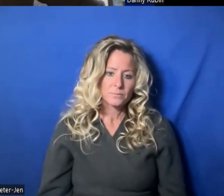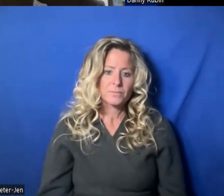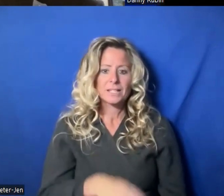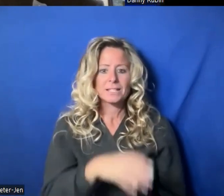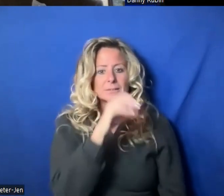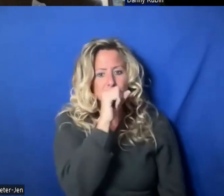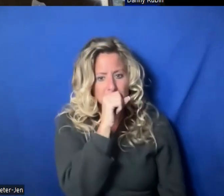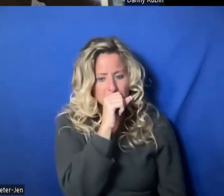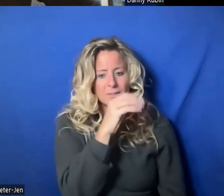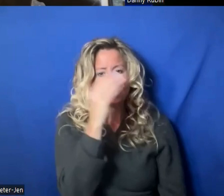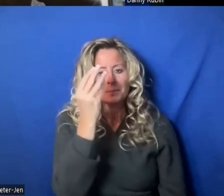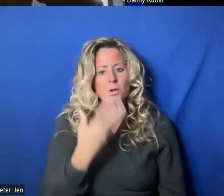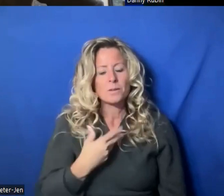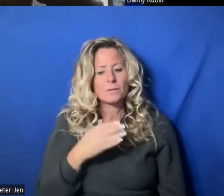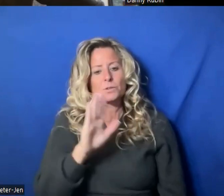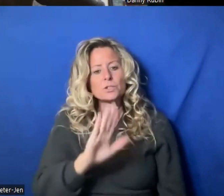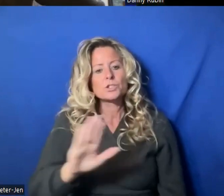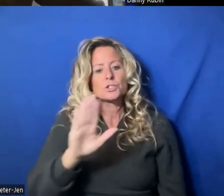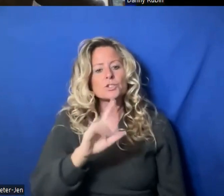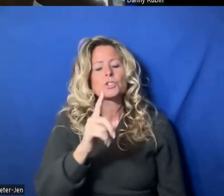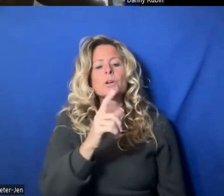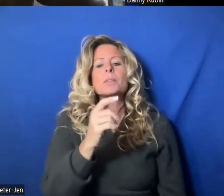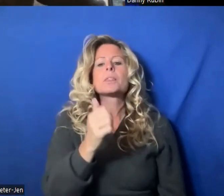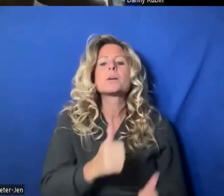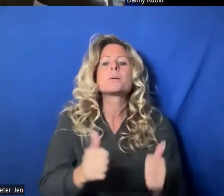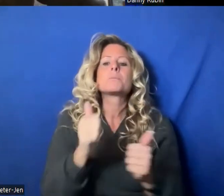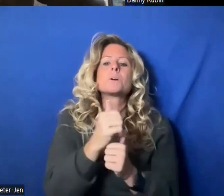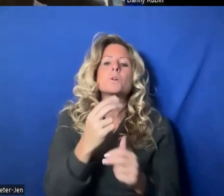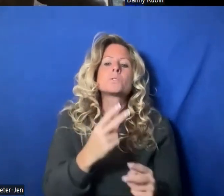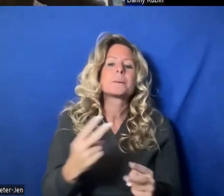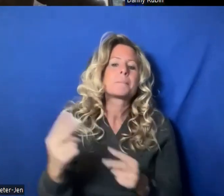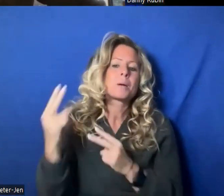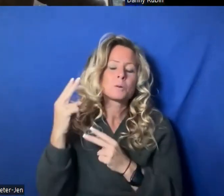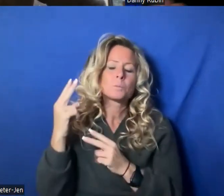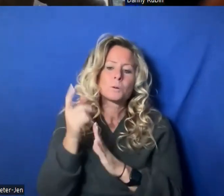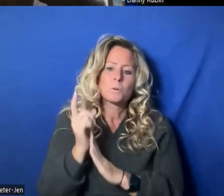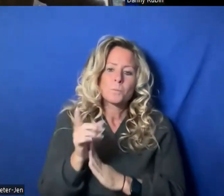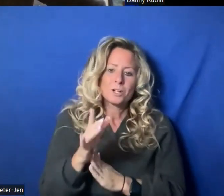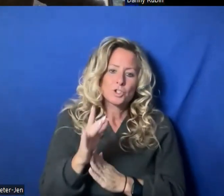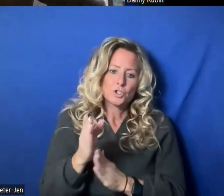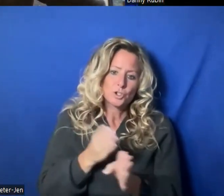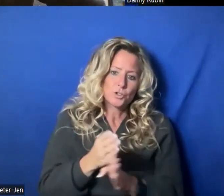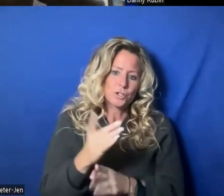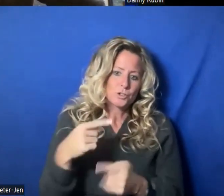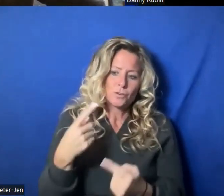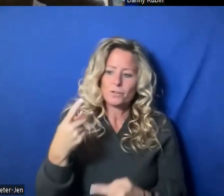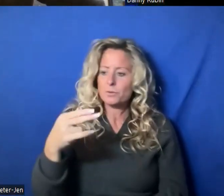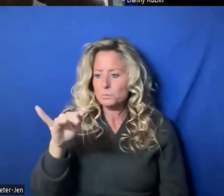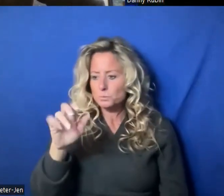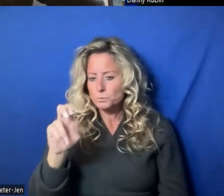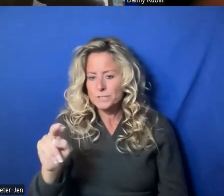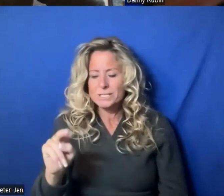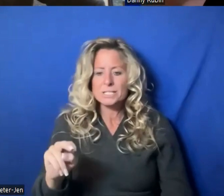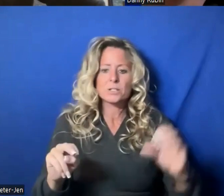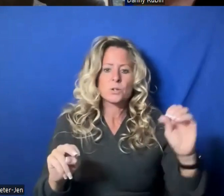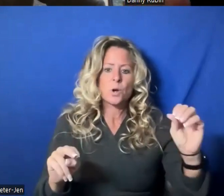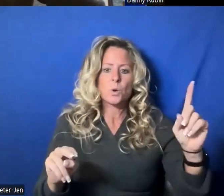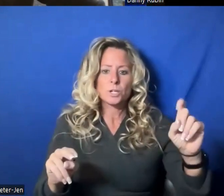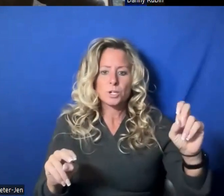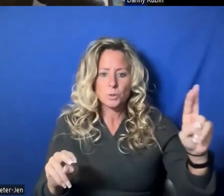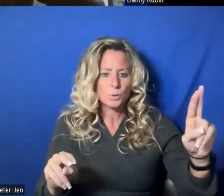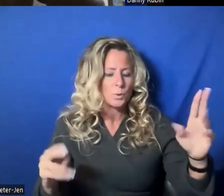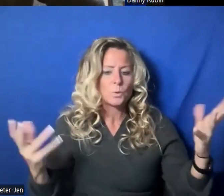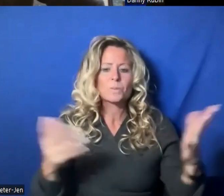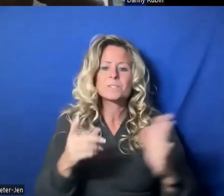it was you, please let me know in the chat. What was the most memorable moment of your career so far? It could be from Princeton, it could be from Old Dominion, but is there